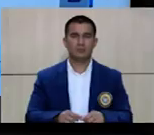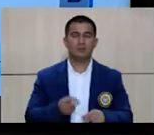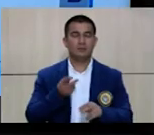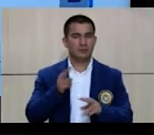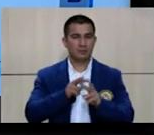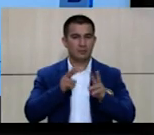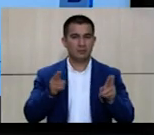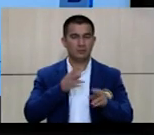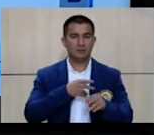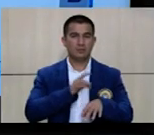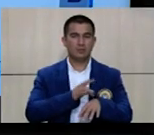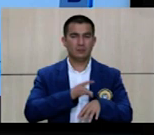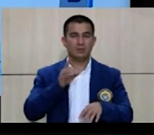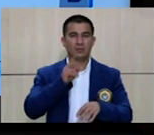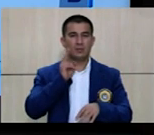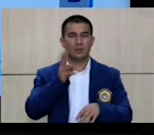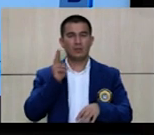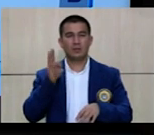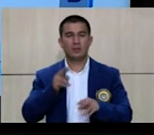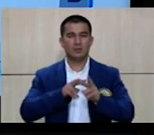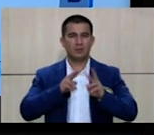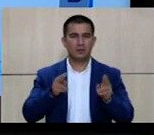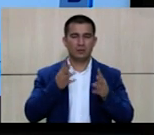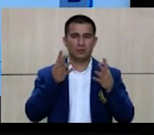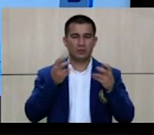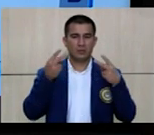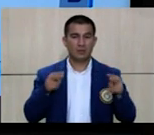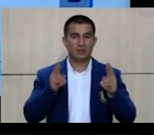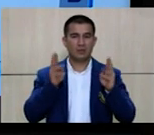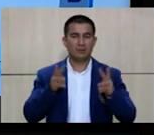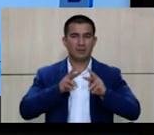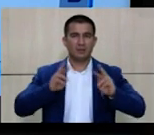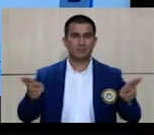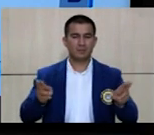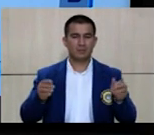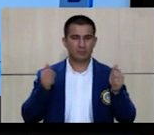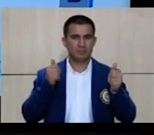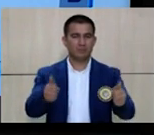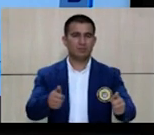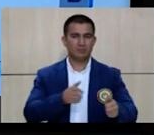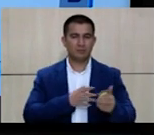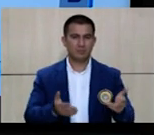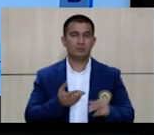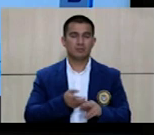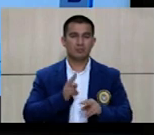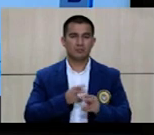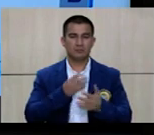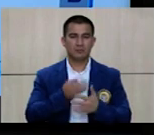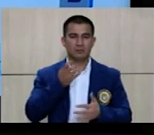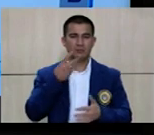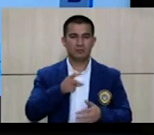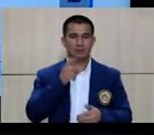İkkalasi ham bir xil masofani bosib o'tdi. 420 kilometr. Vaqtni topish uchun 420 ni x